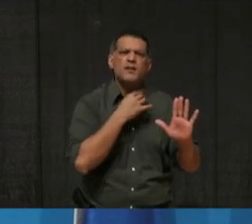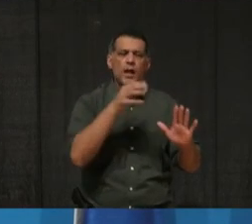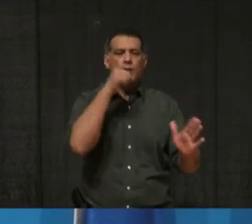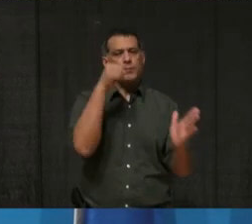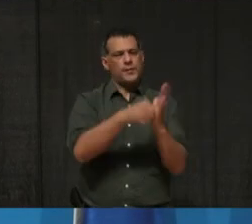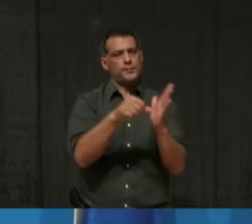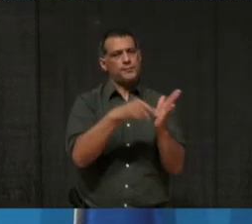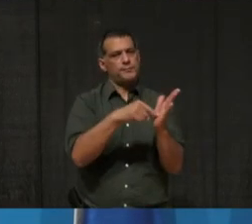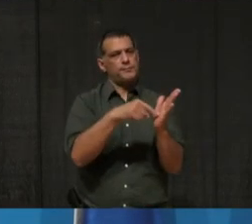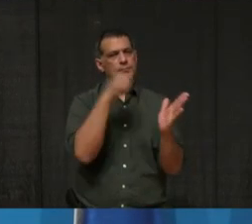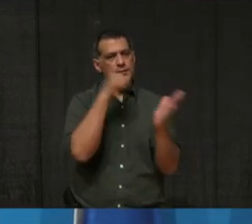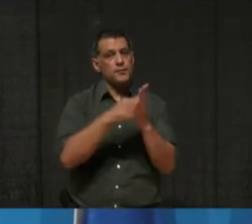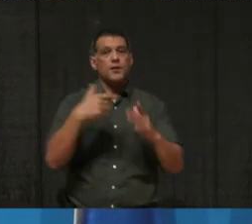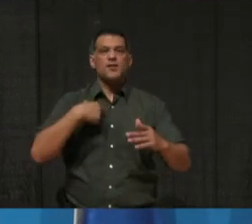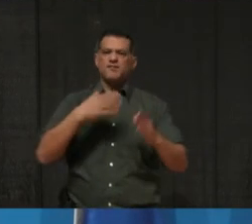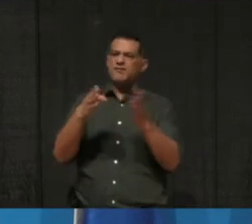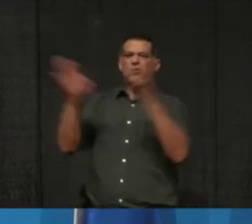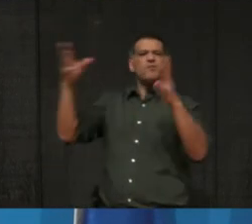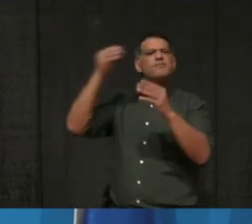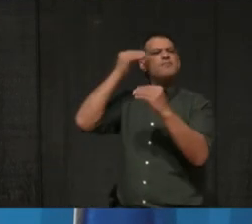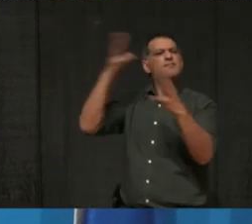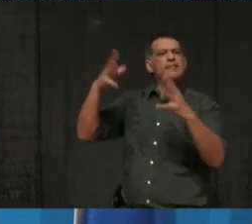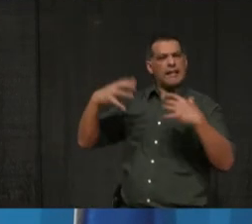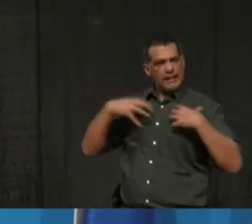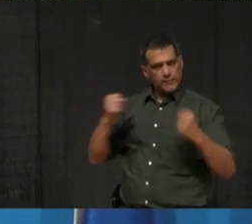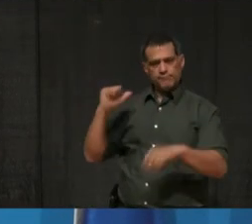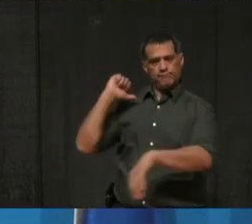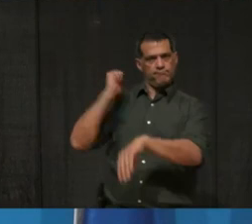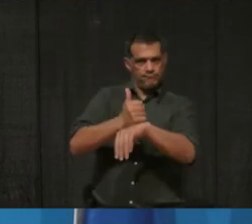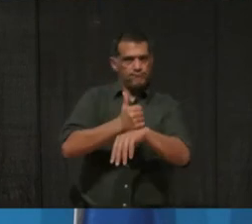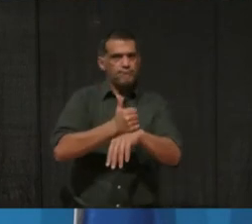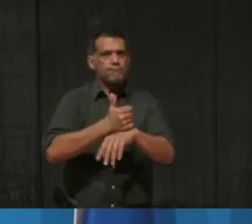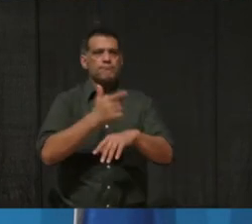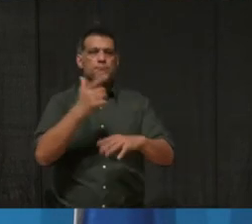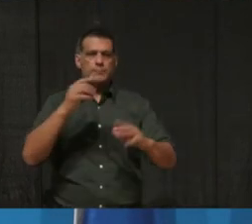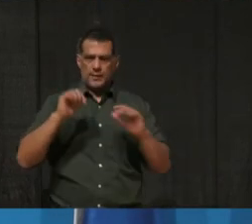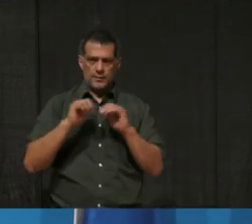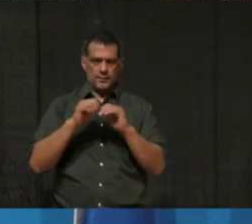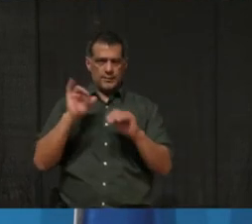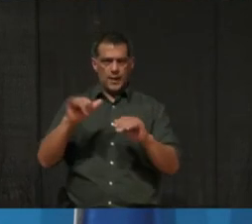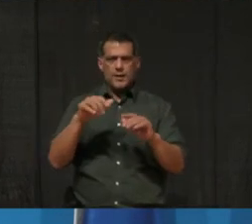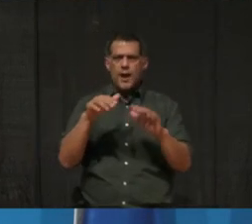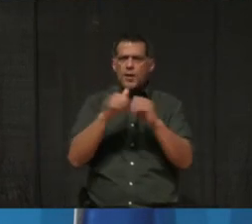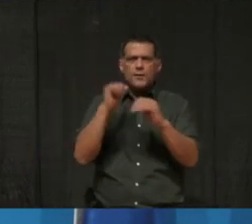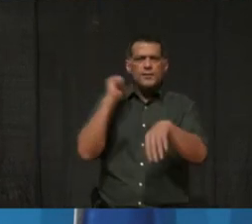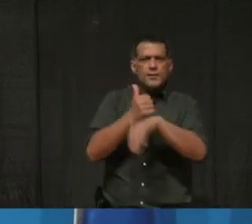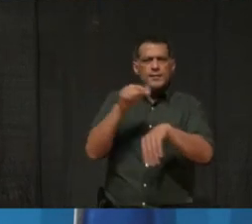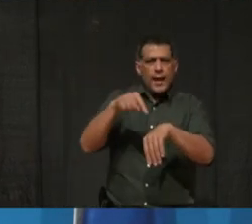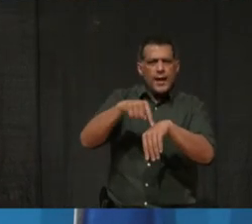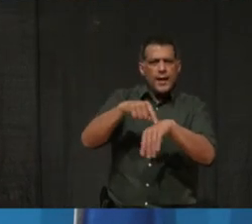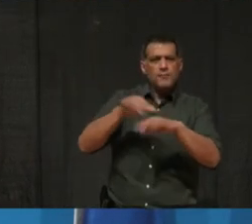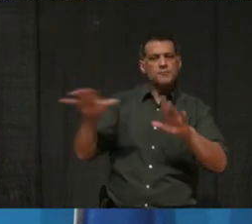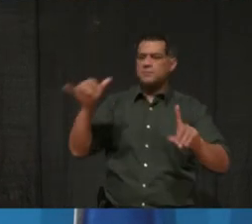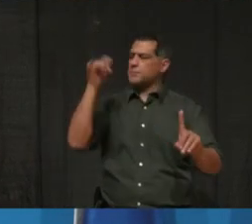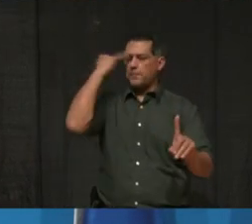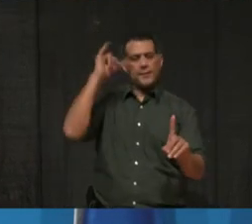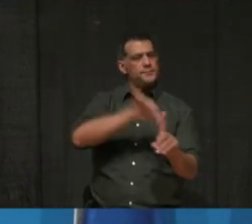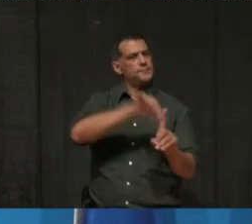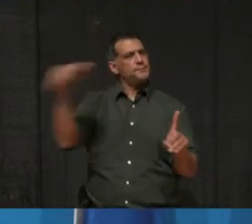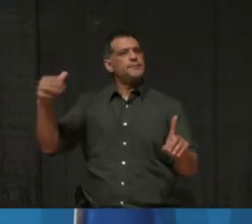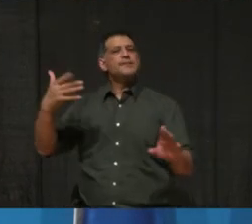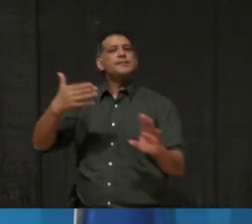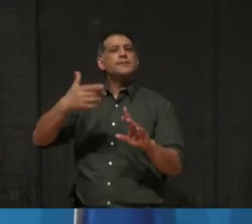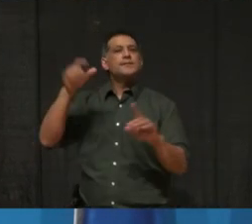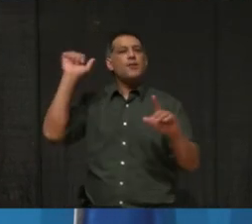from Peel Public Health. So I'm just wondering if you can speak to how public health can proactively put similar directives in place in industrial